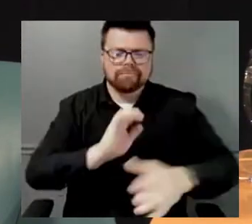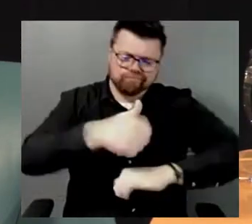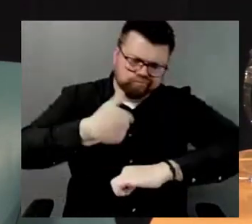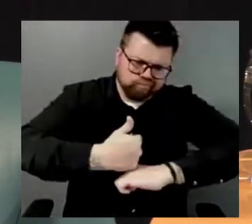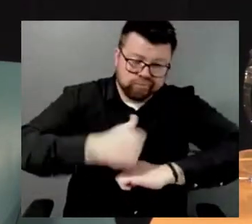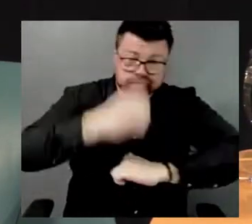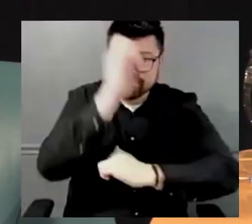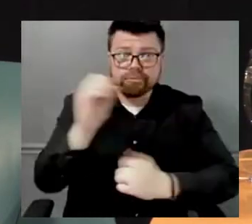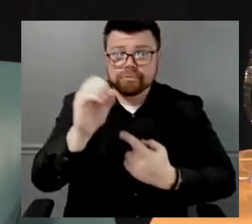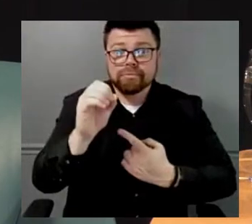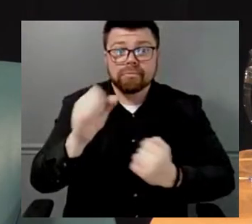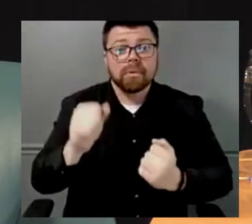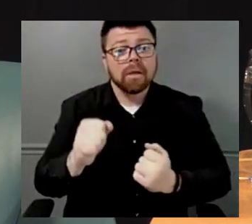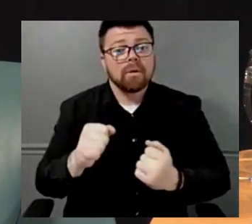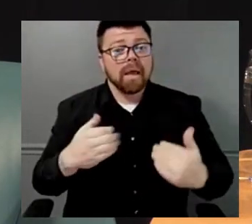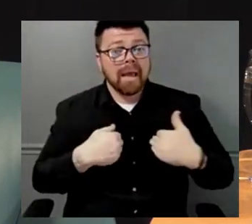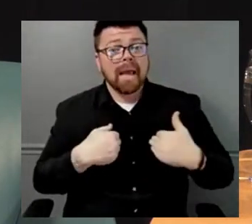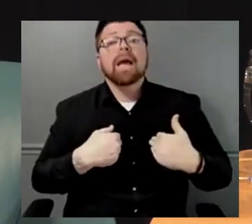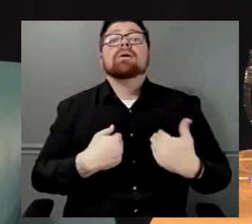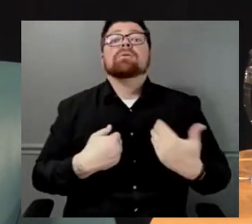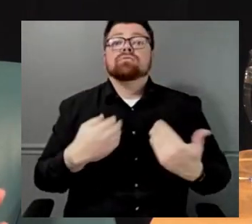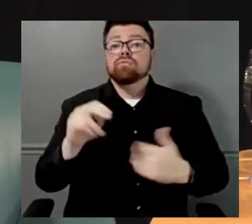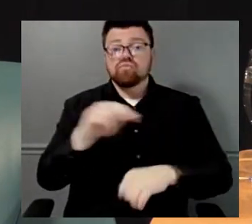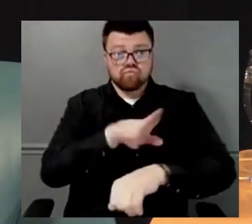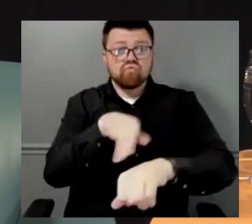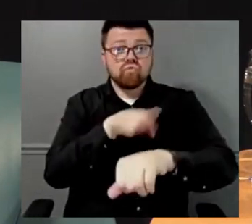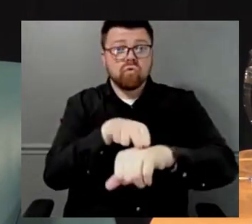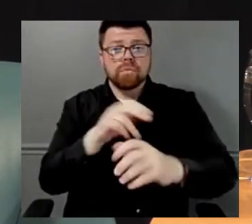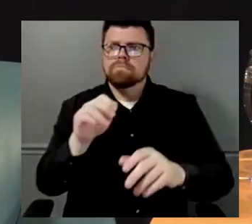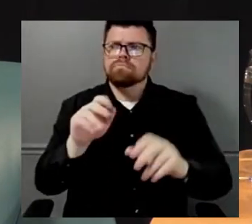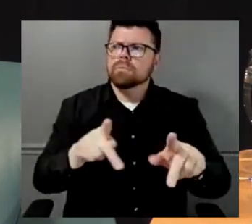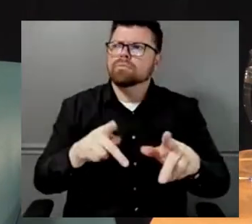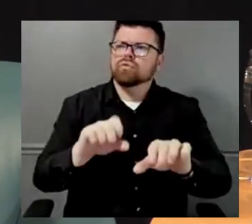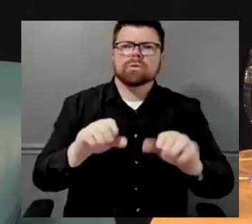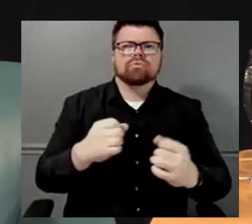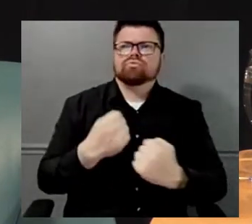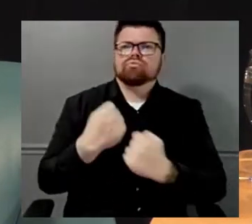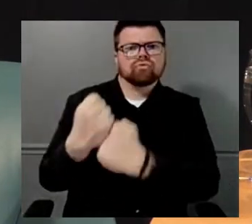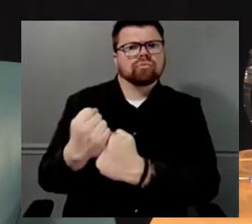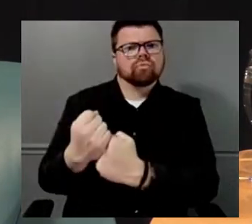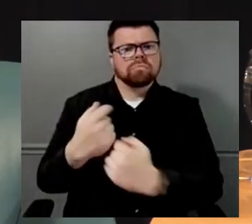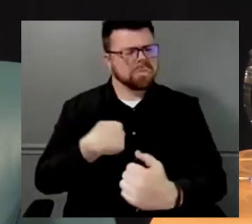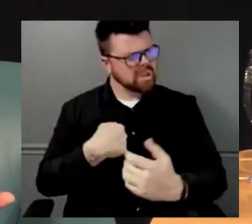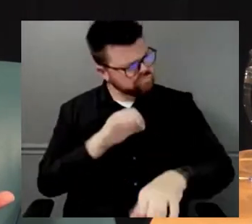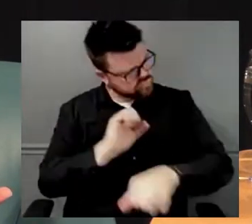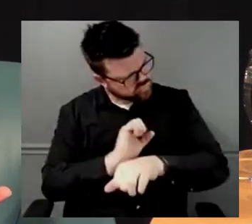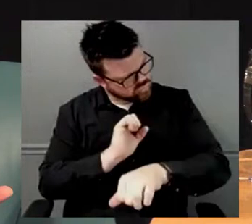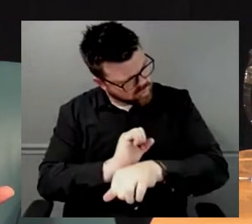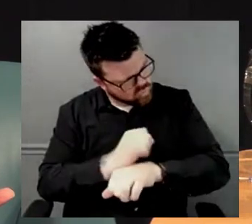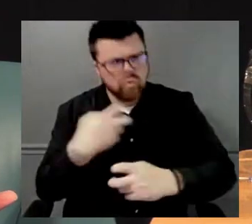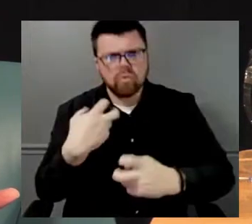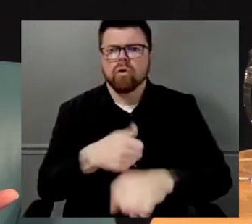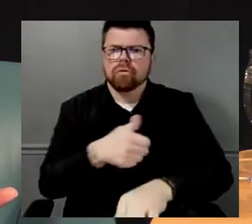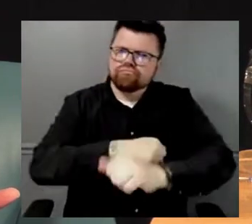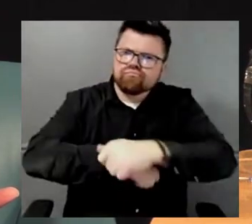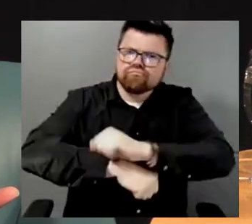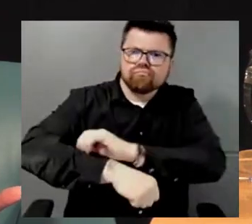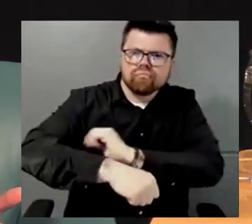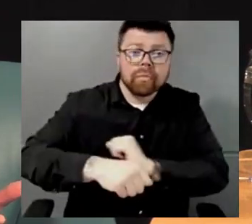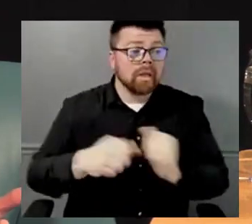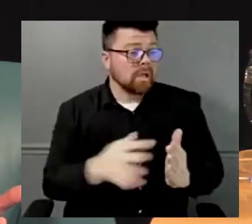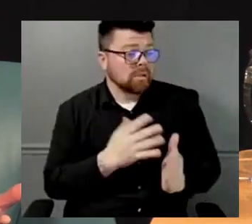have a norm that people try to accommodate that. I work very hard to do that. And sometimes, I mean, the opinions that really